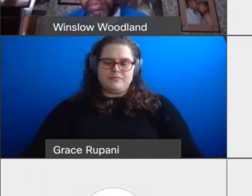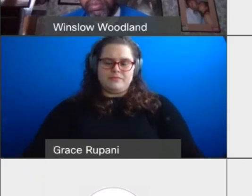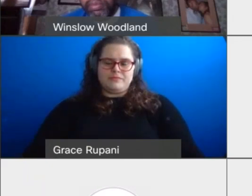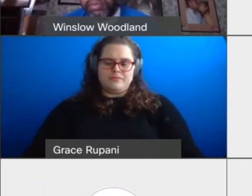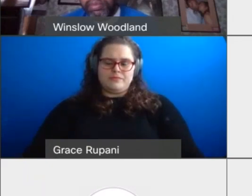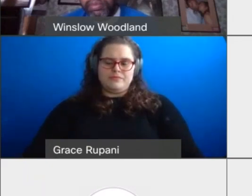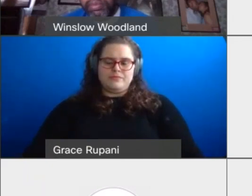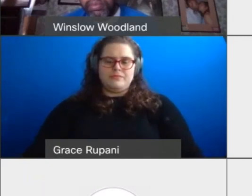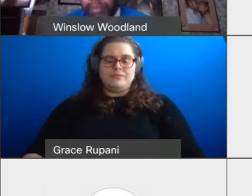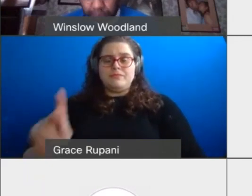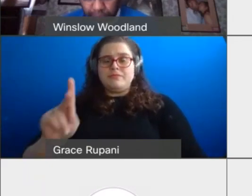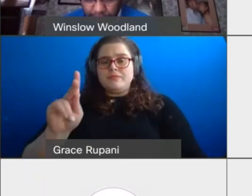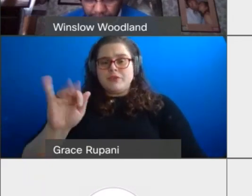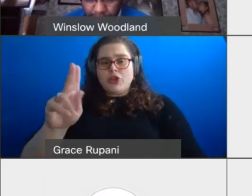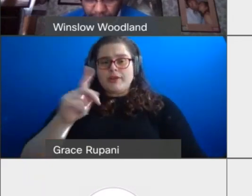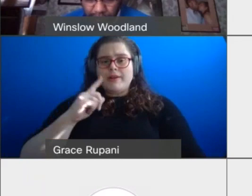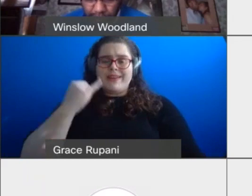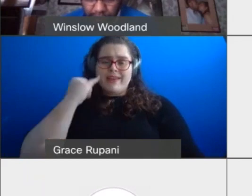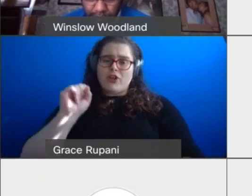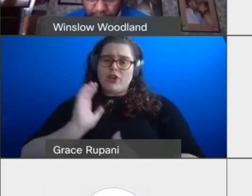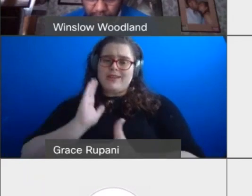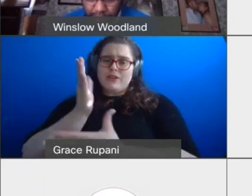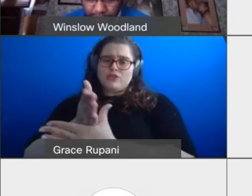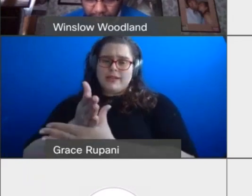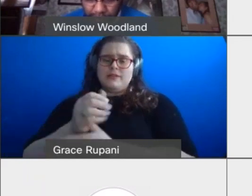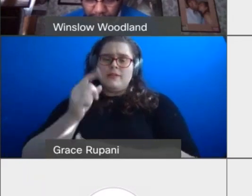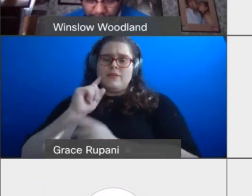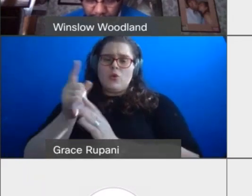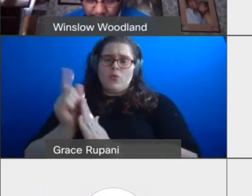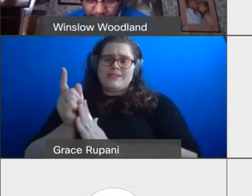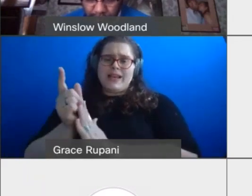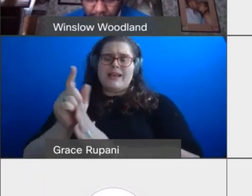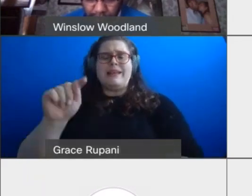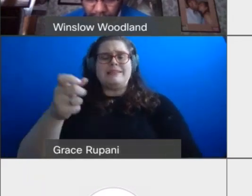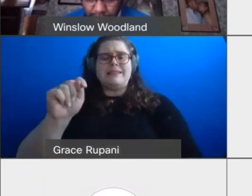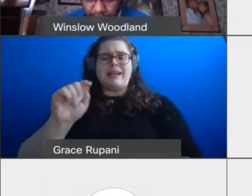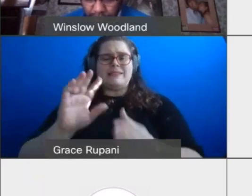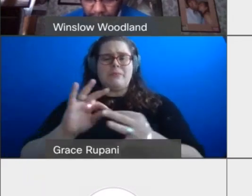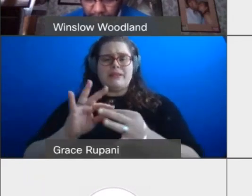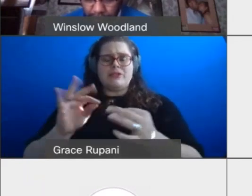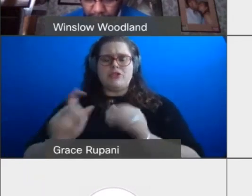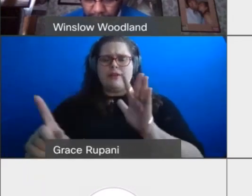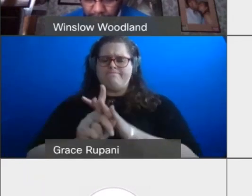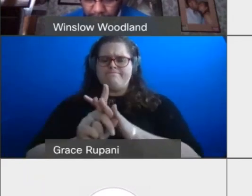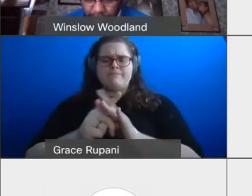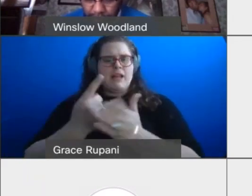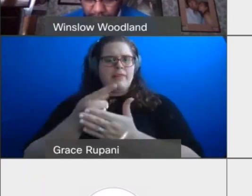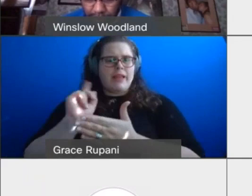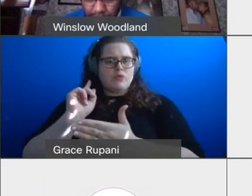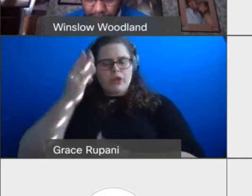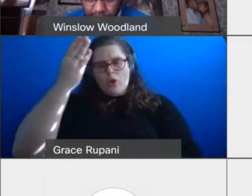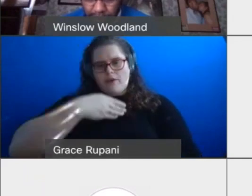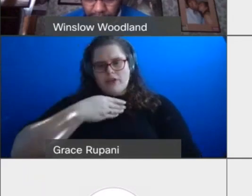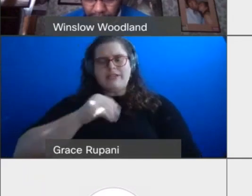Director Reese, if I can interject for a second, there was a text message that came in last week that was overlooked, so I'm just going to ask the question